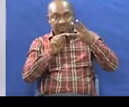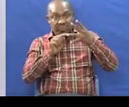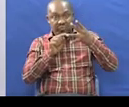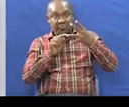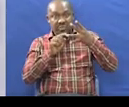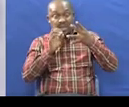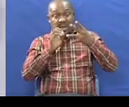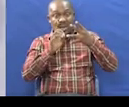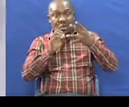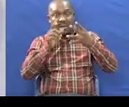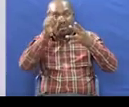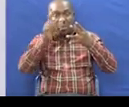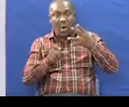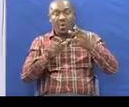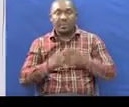are found